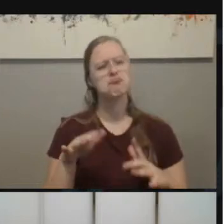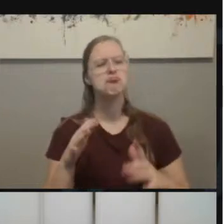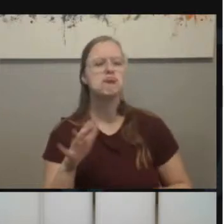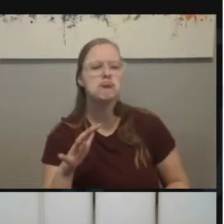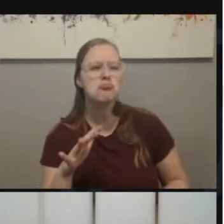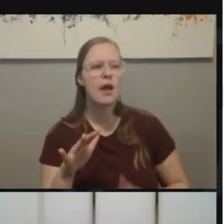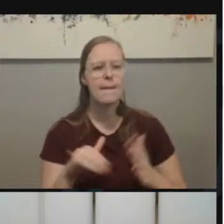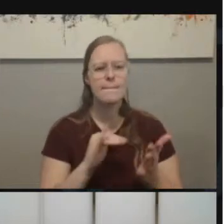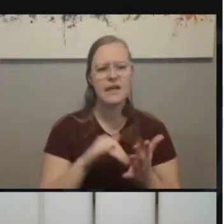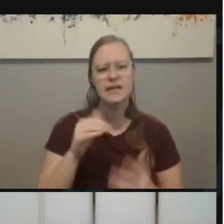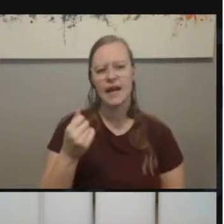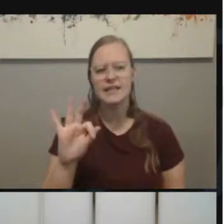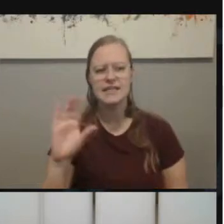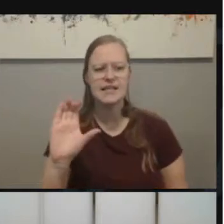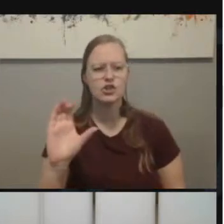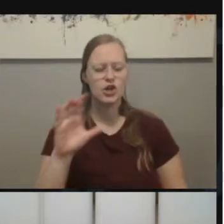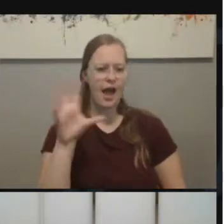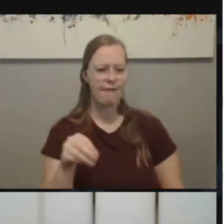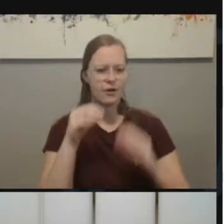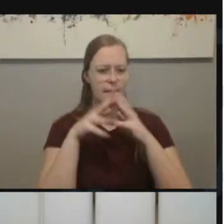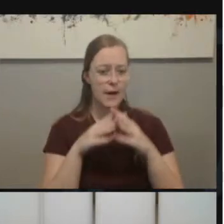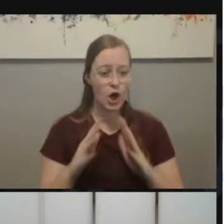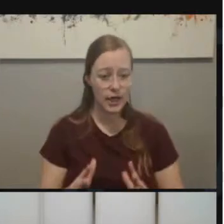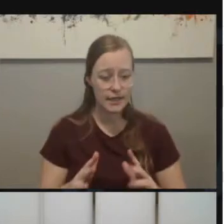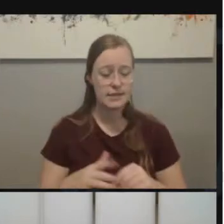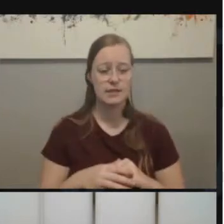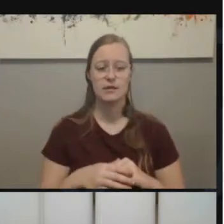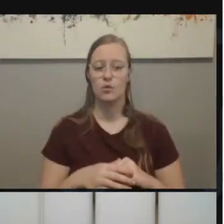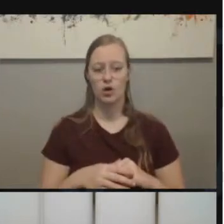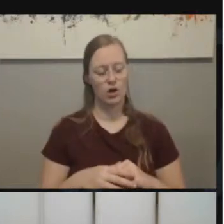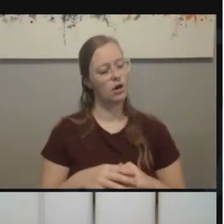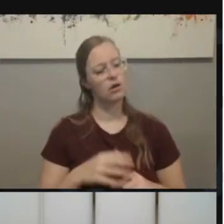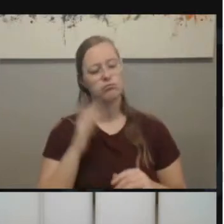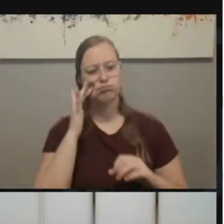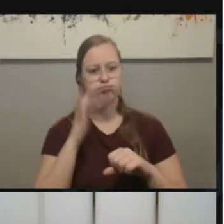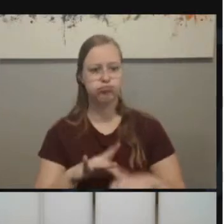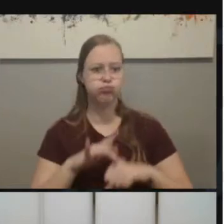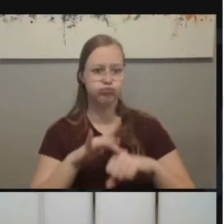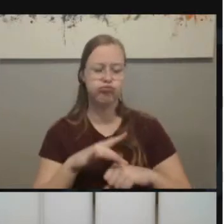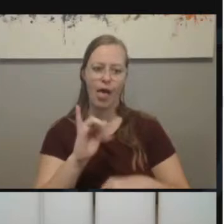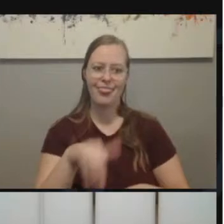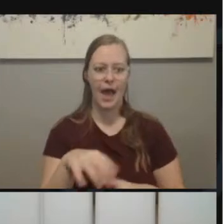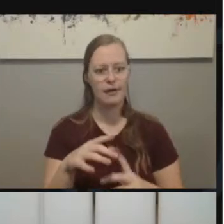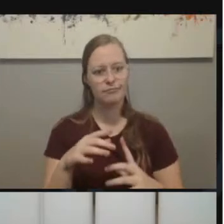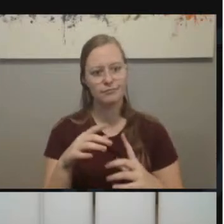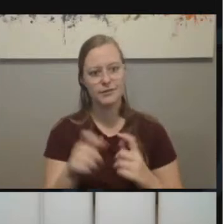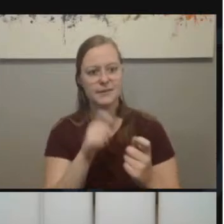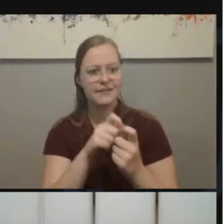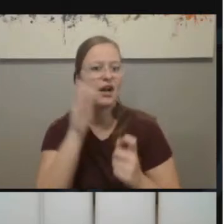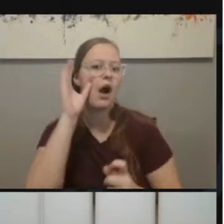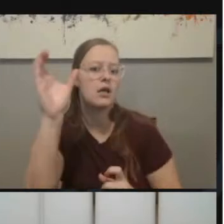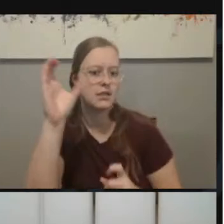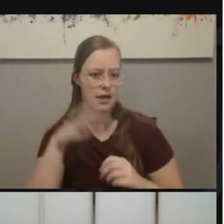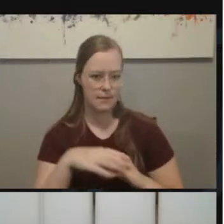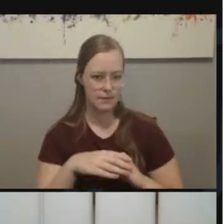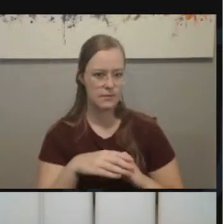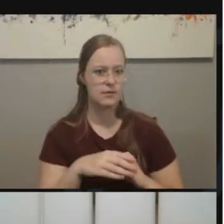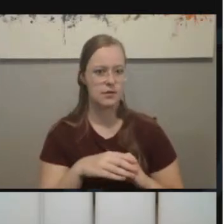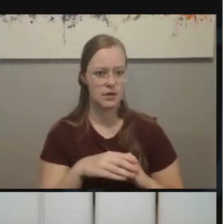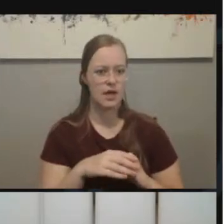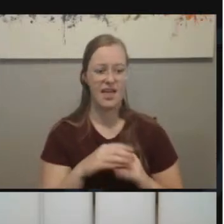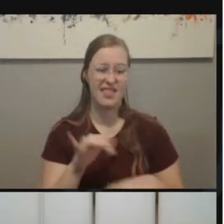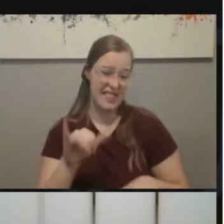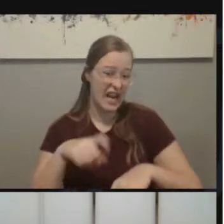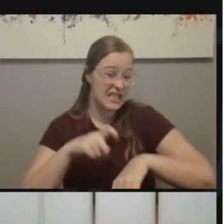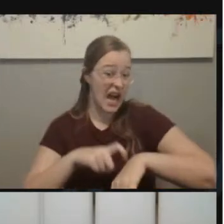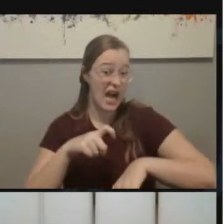African Americans were possessed of that particular concept at a time when it